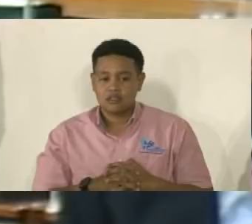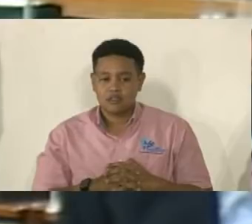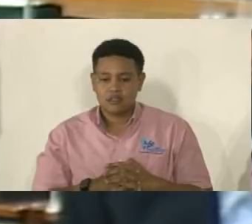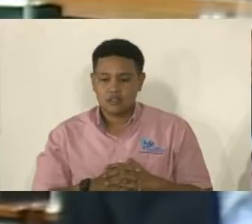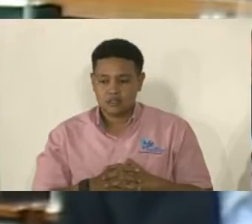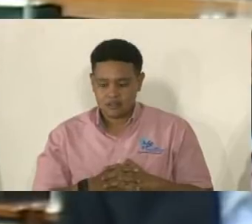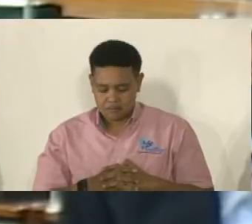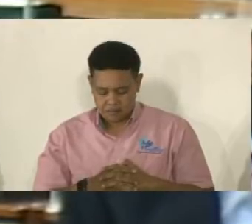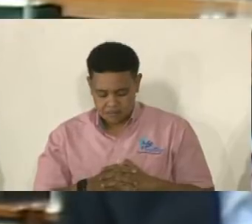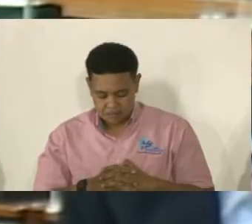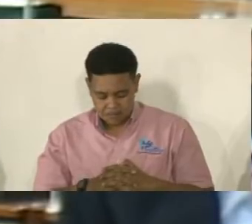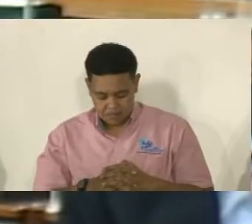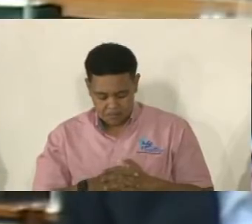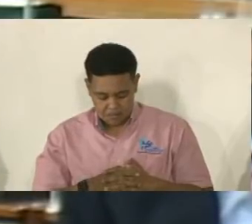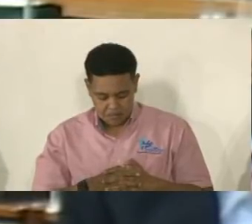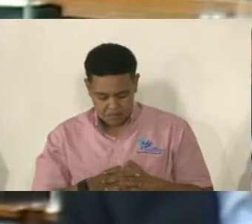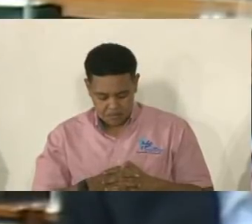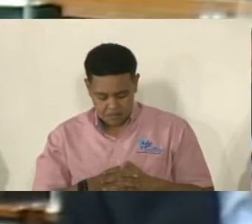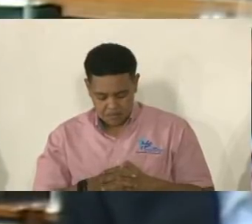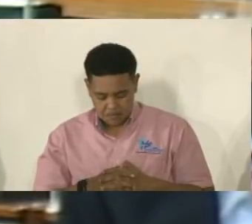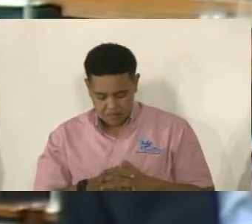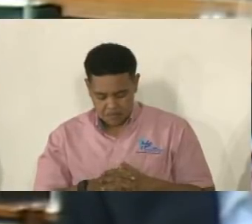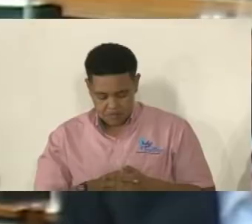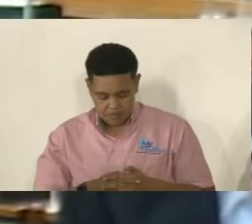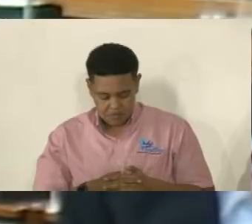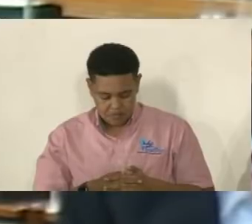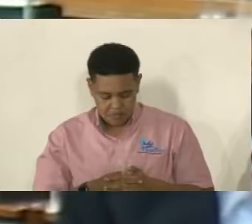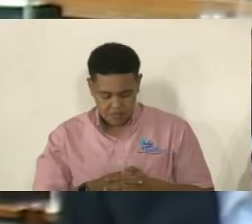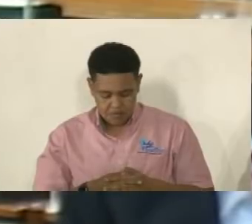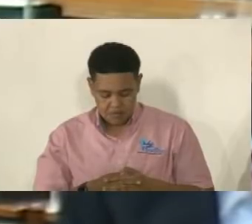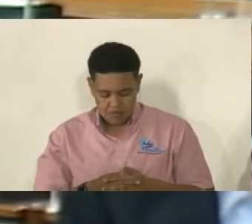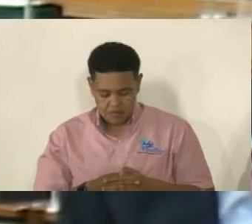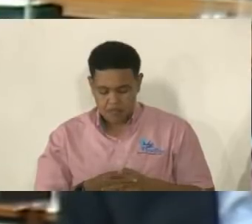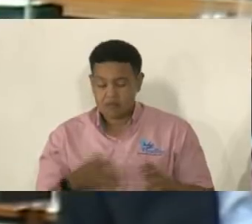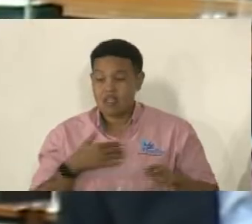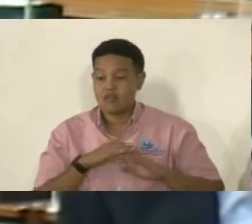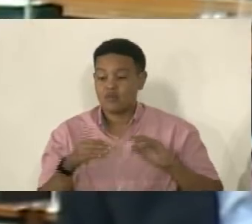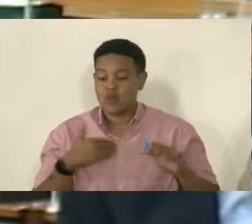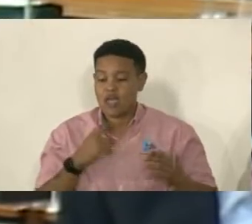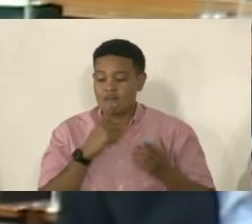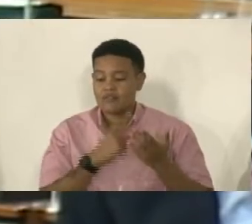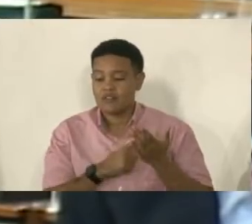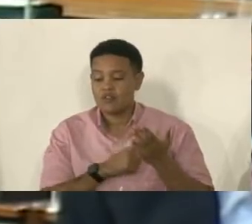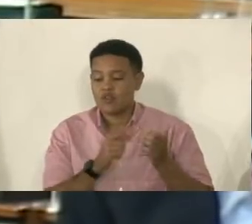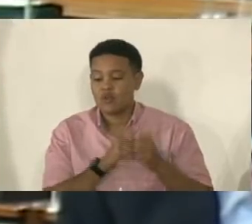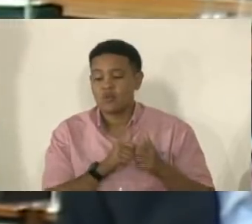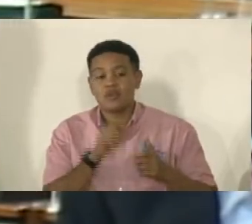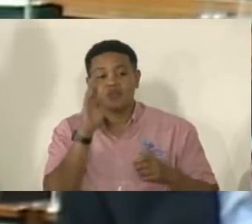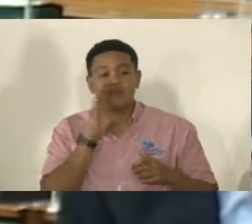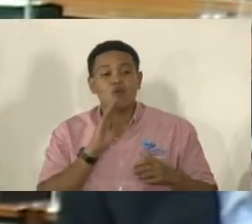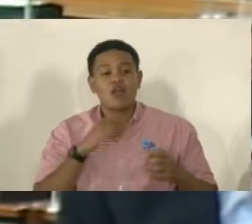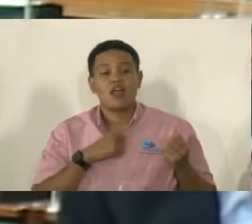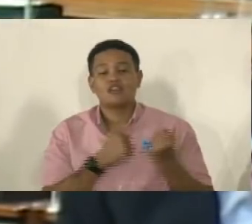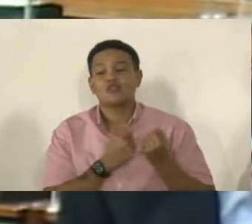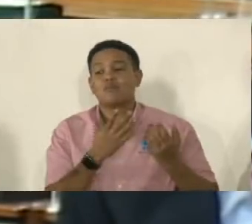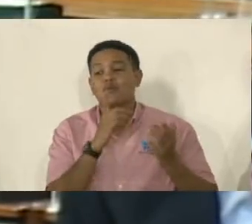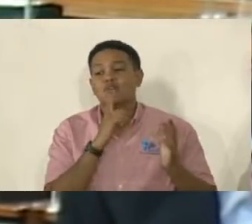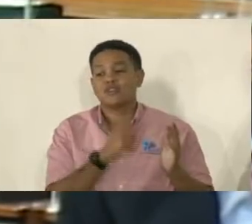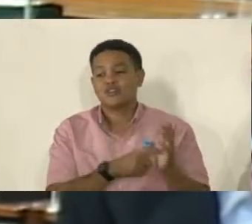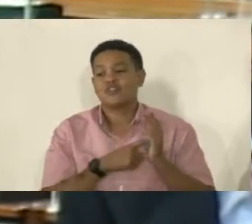No problem. I don't have any negotiations with Lame because I support what he's requesting. I just don't have the